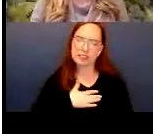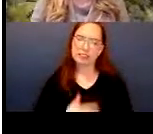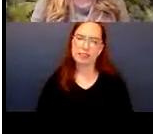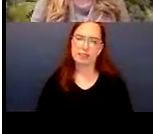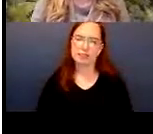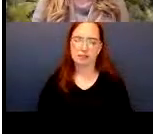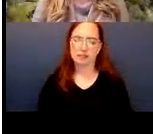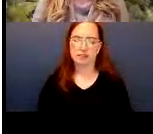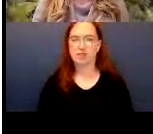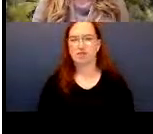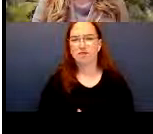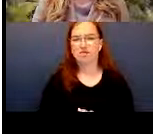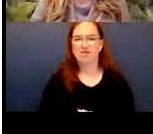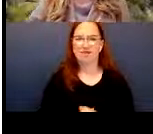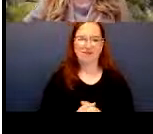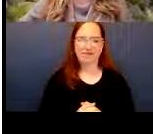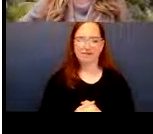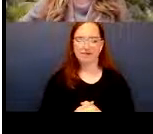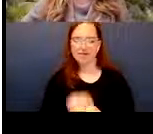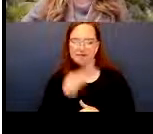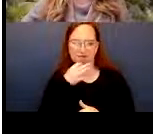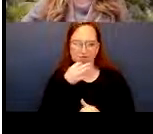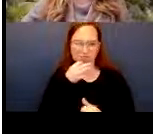We'll take a few more moments.